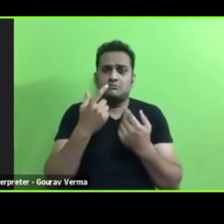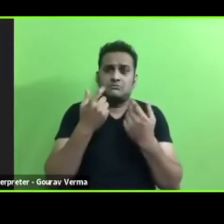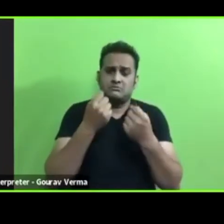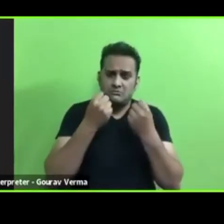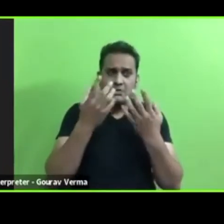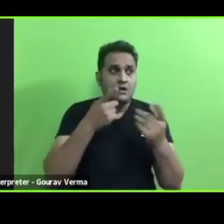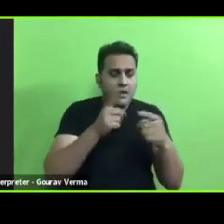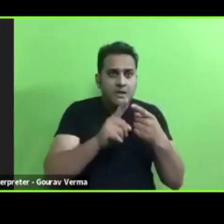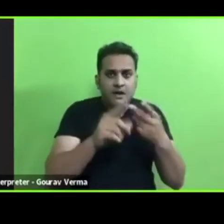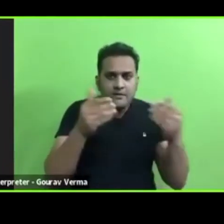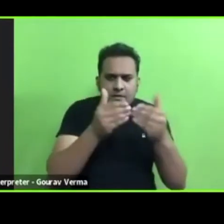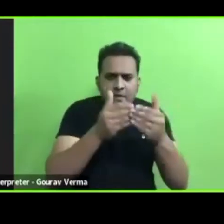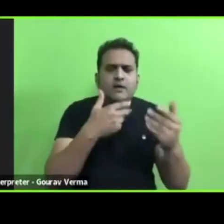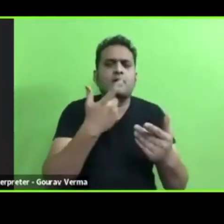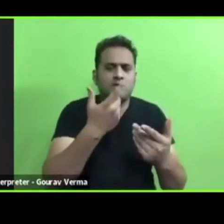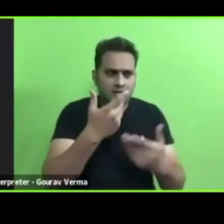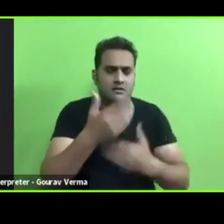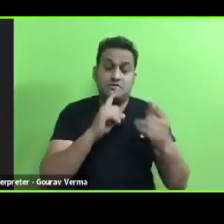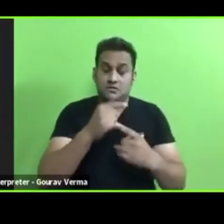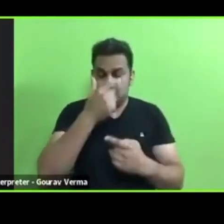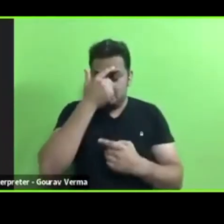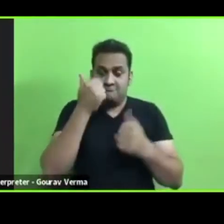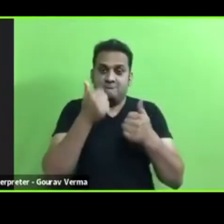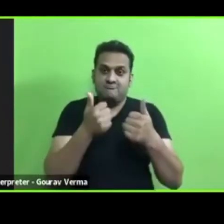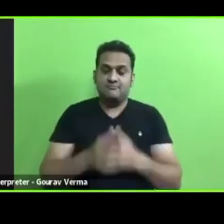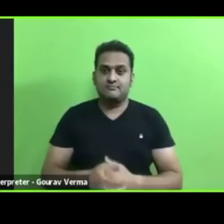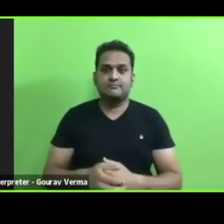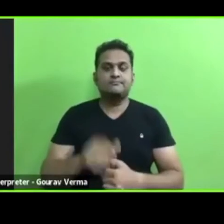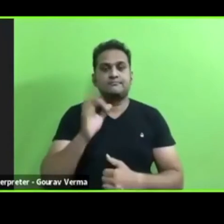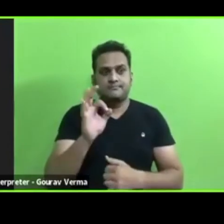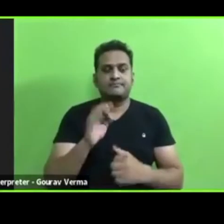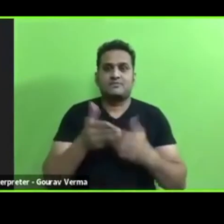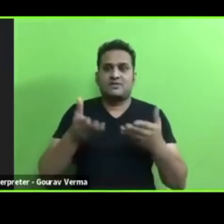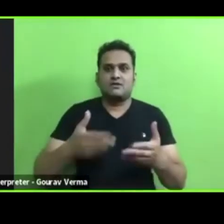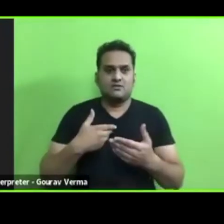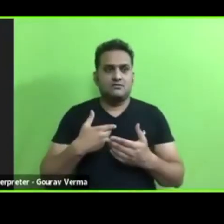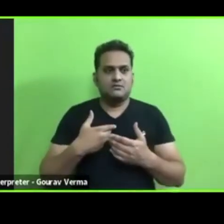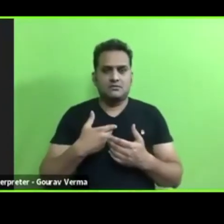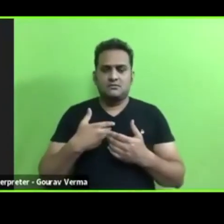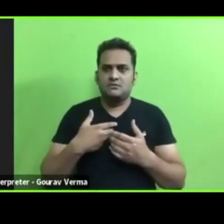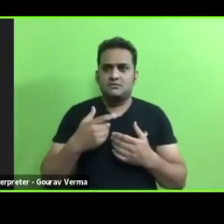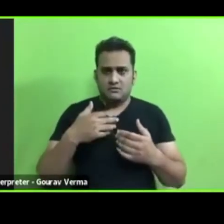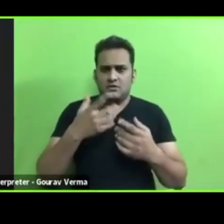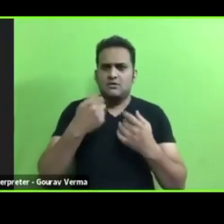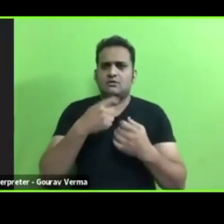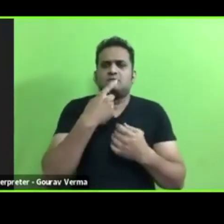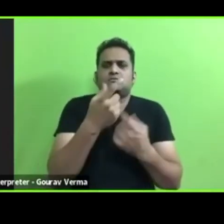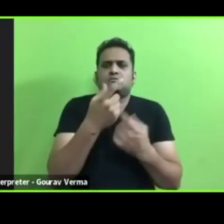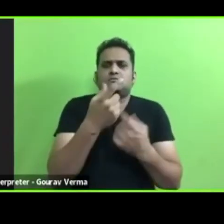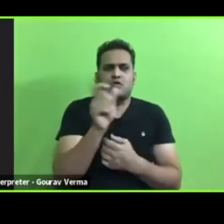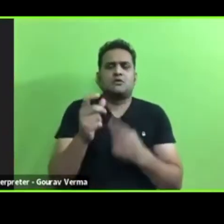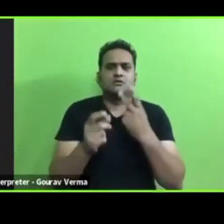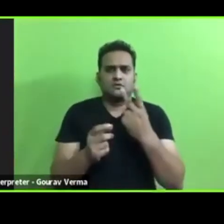interactions. It'll be truly a pleasure. I'd like to begin with looking at two words. One word